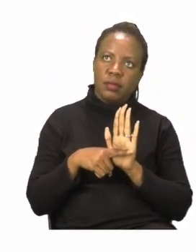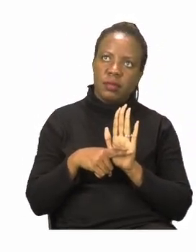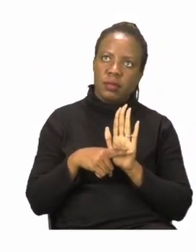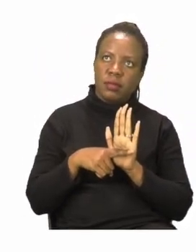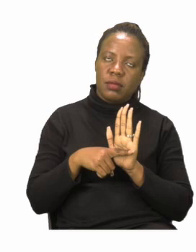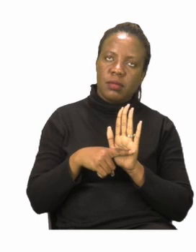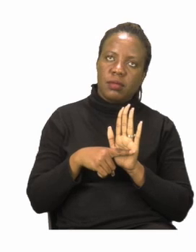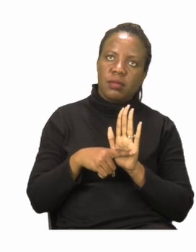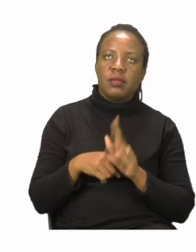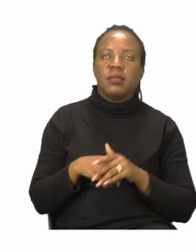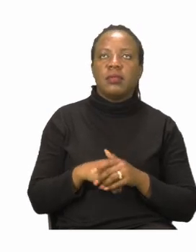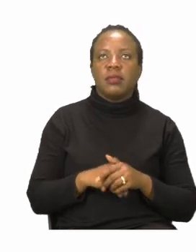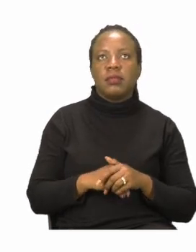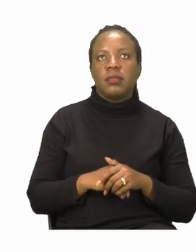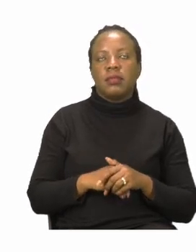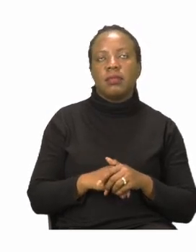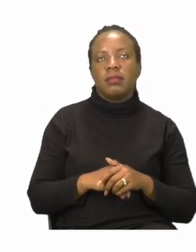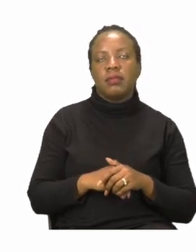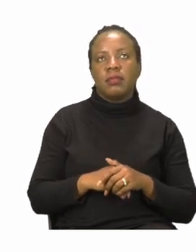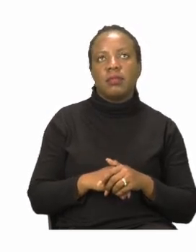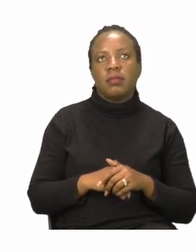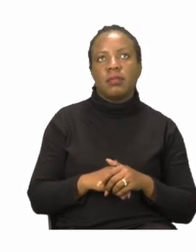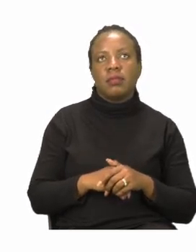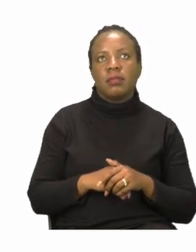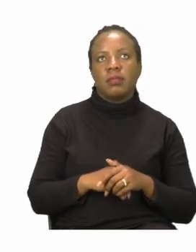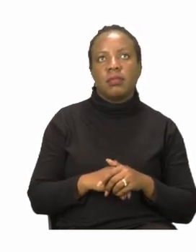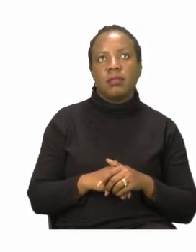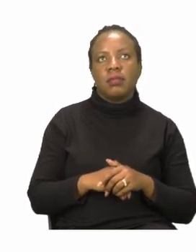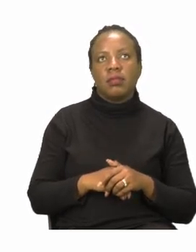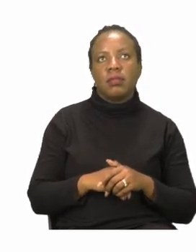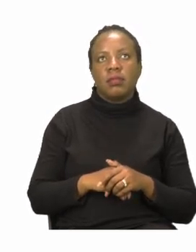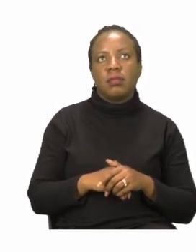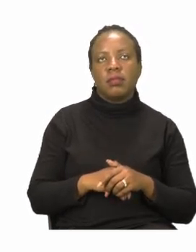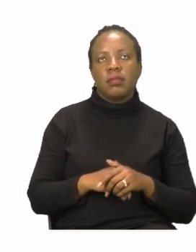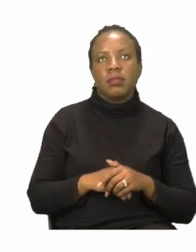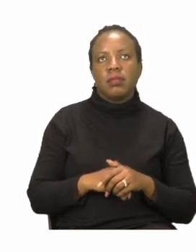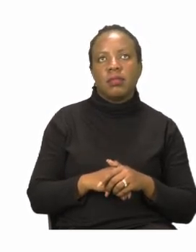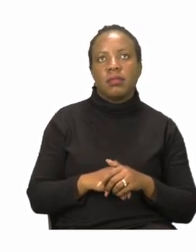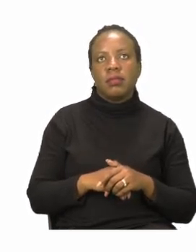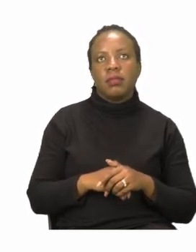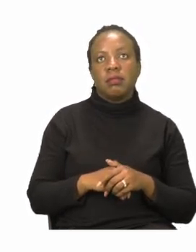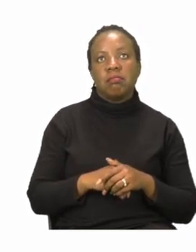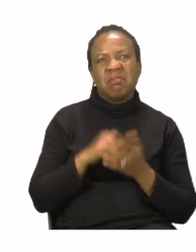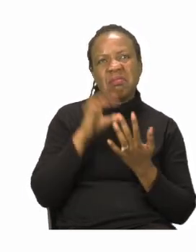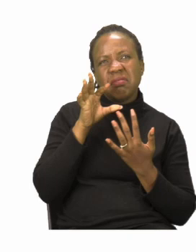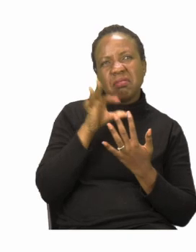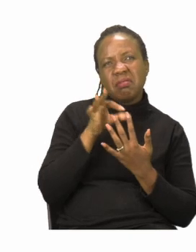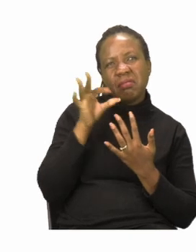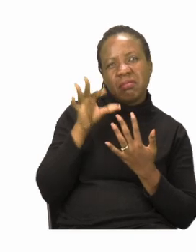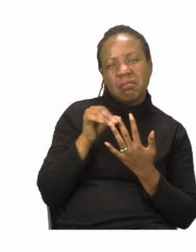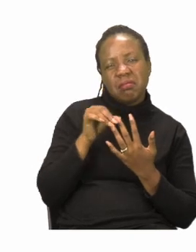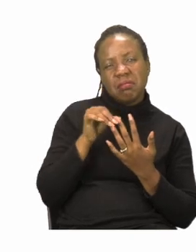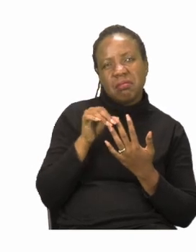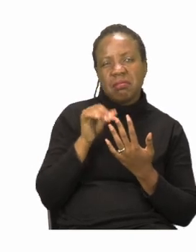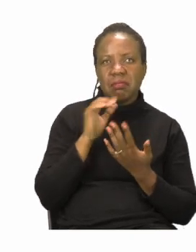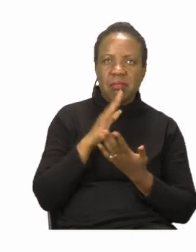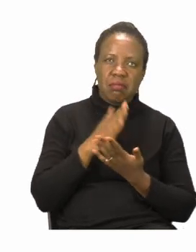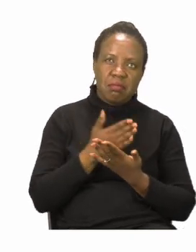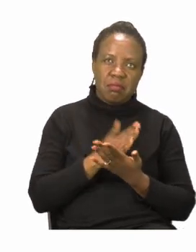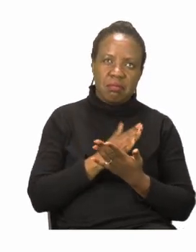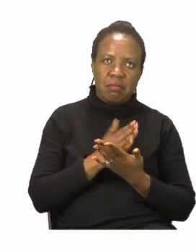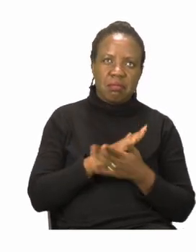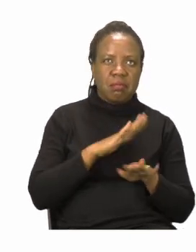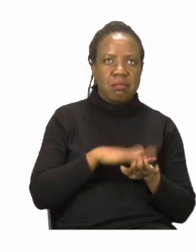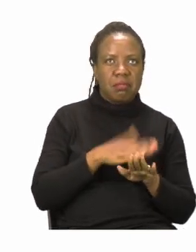minus sums. Okay, now everyone, I have chosen a few examples that I